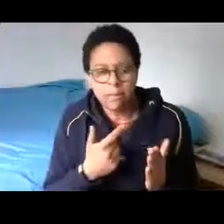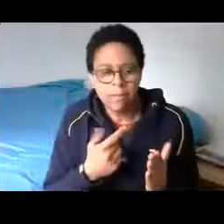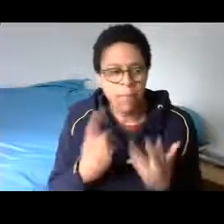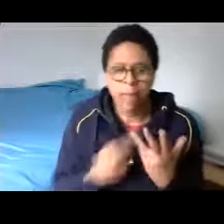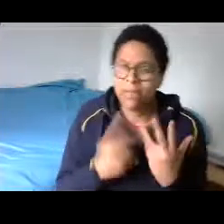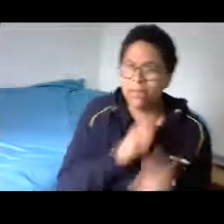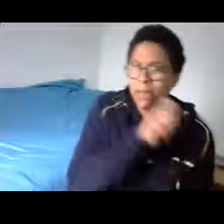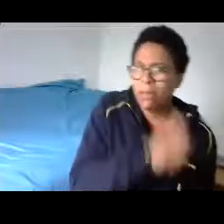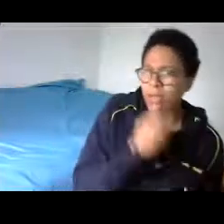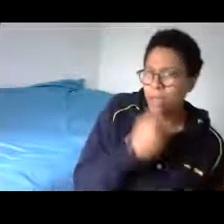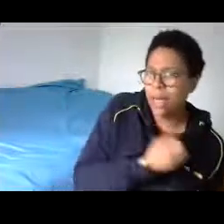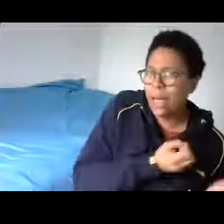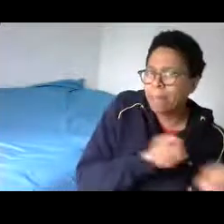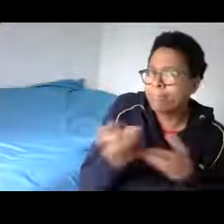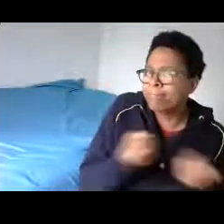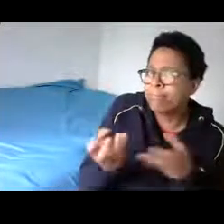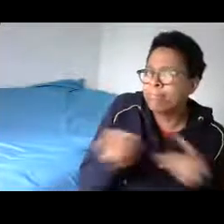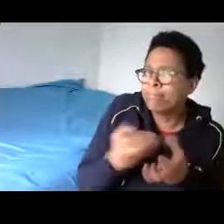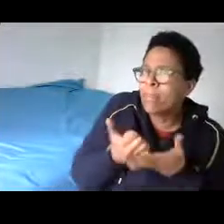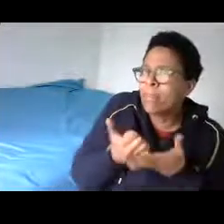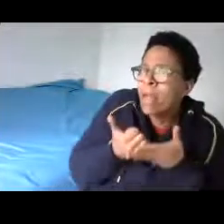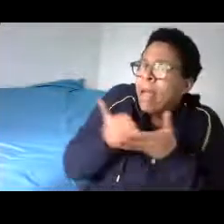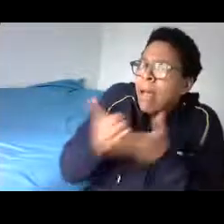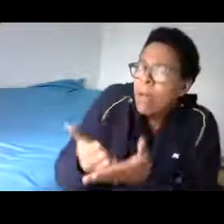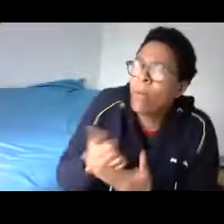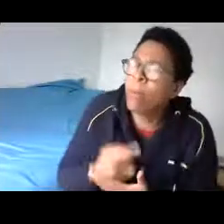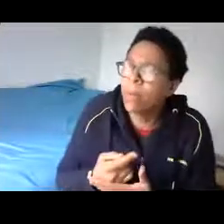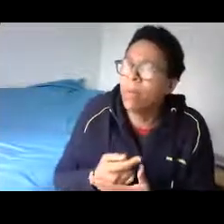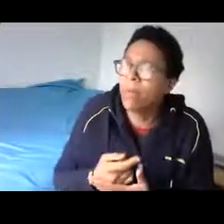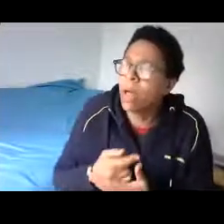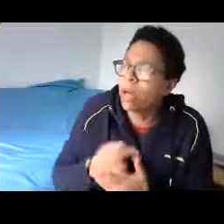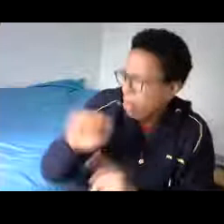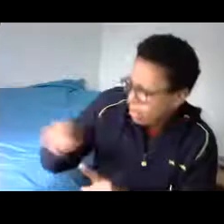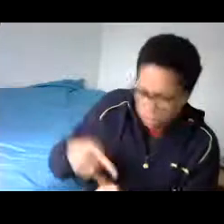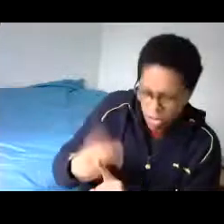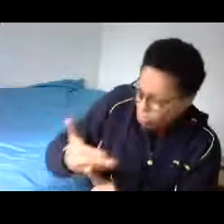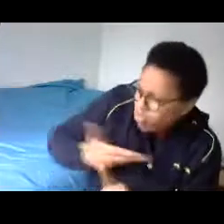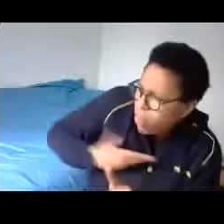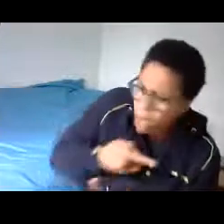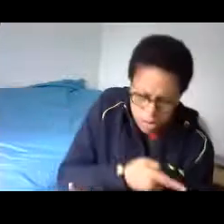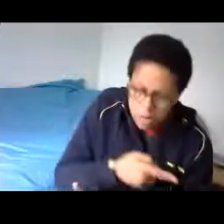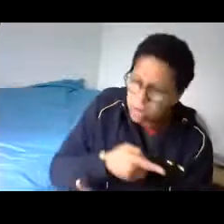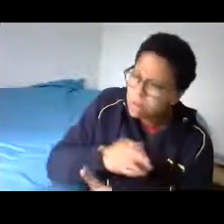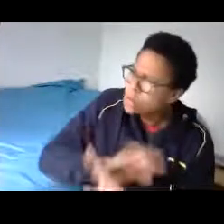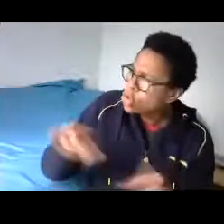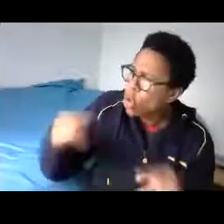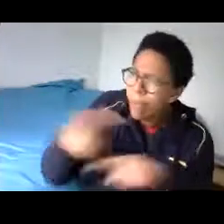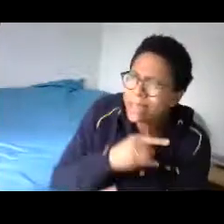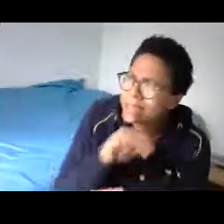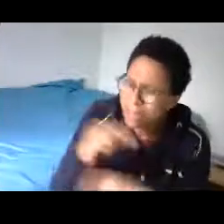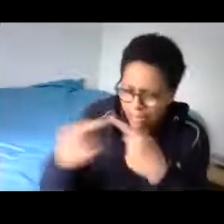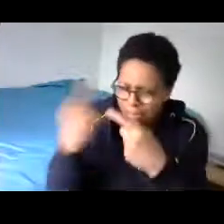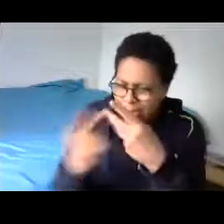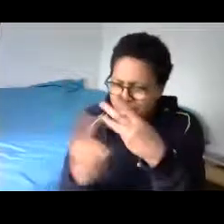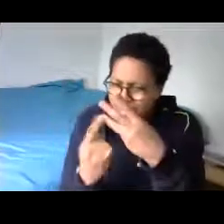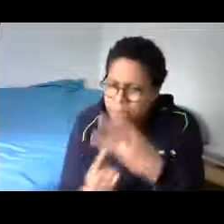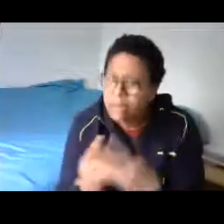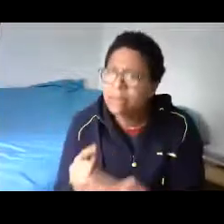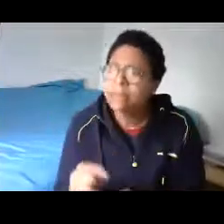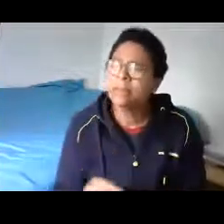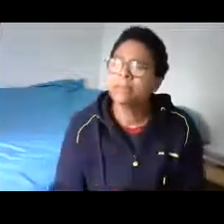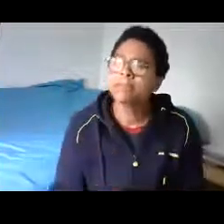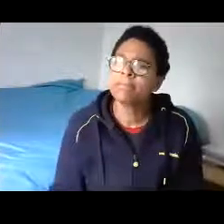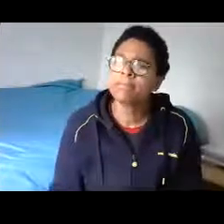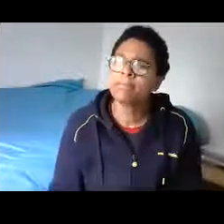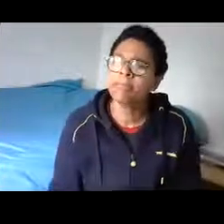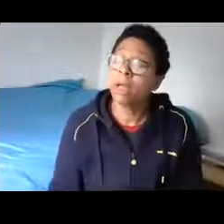of help them and stand up for their rights and so on, there might be some kind of